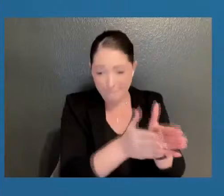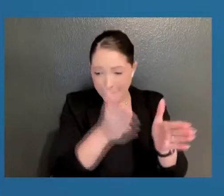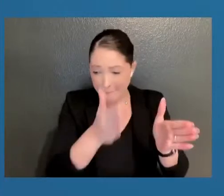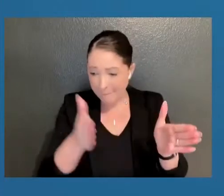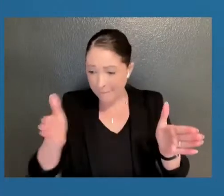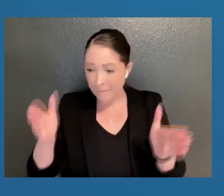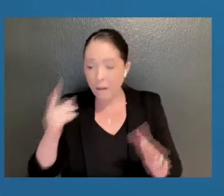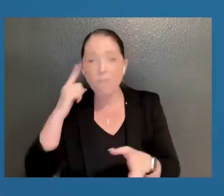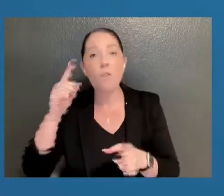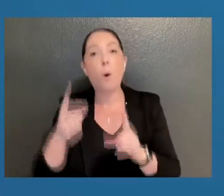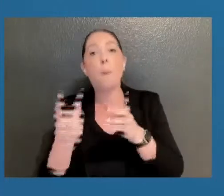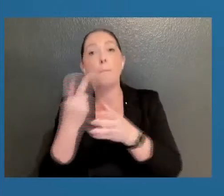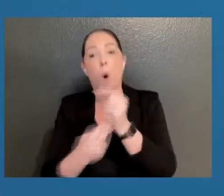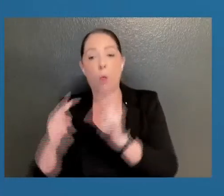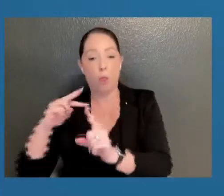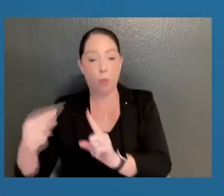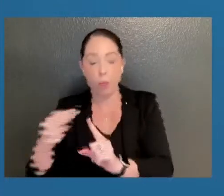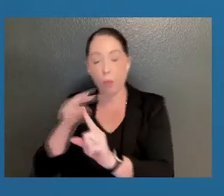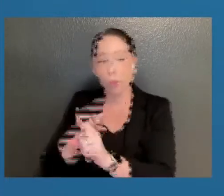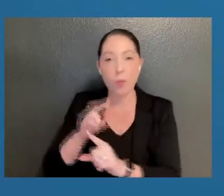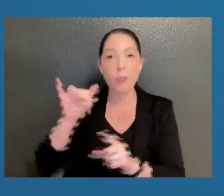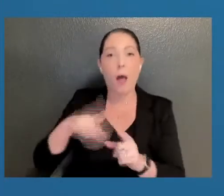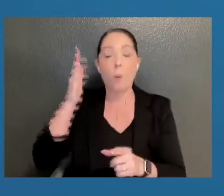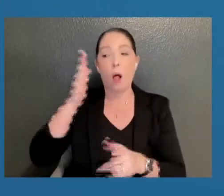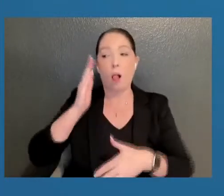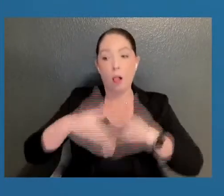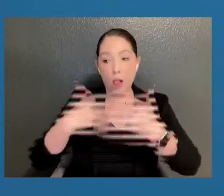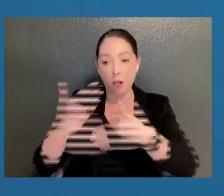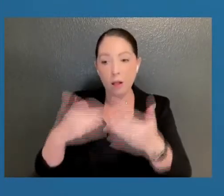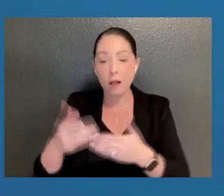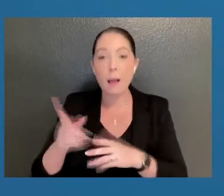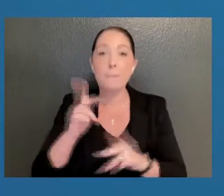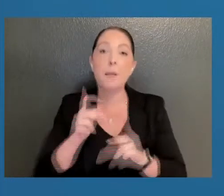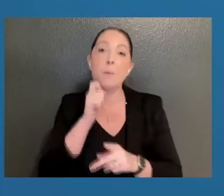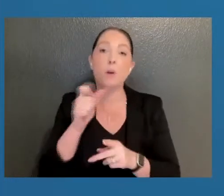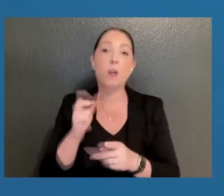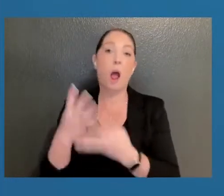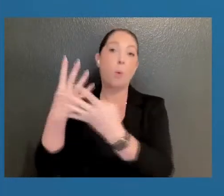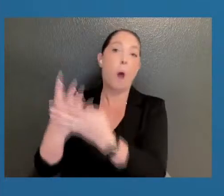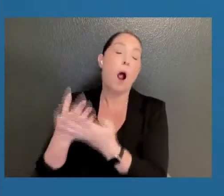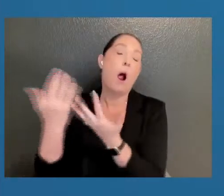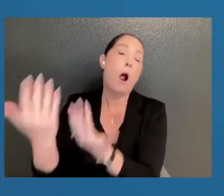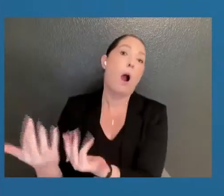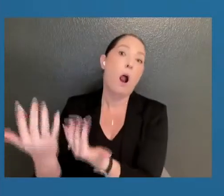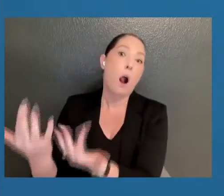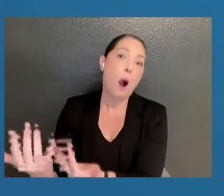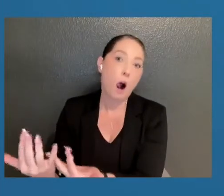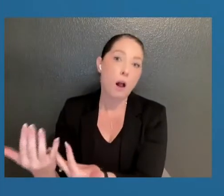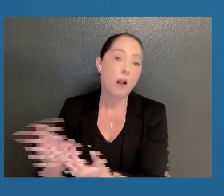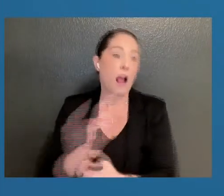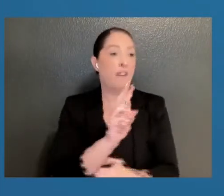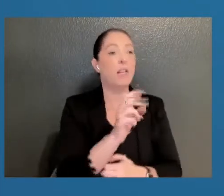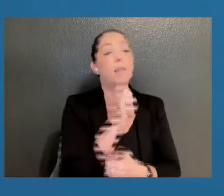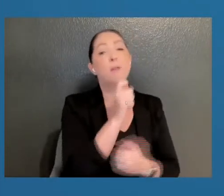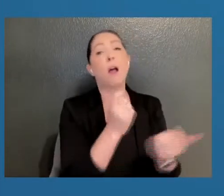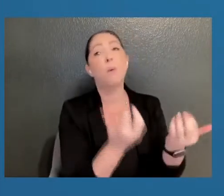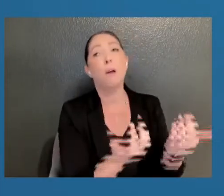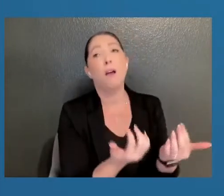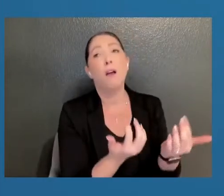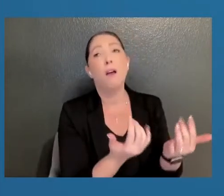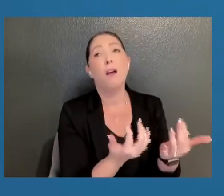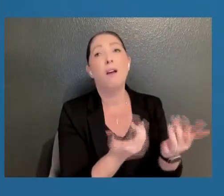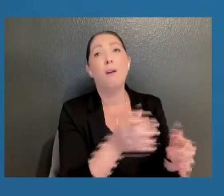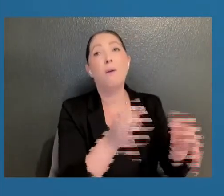So that way, that will speed it up. People are not languishing in jail longer, and victims are not waiting for their day in court as